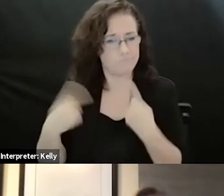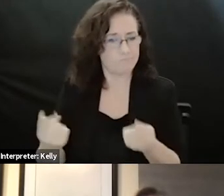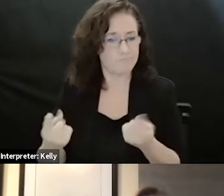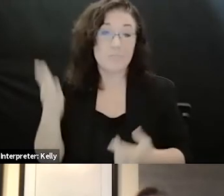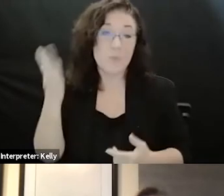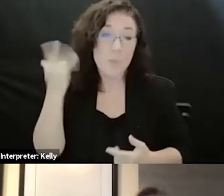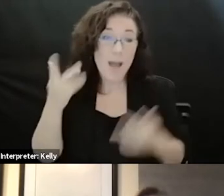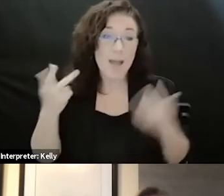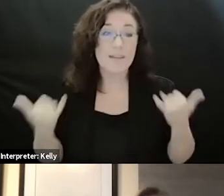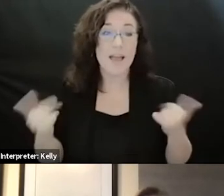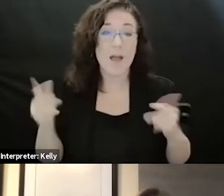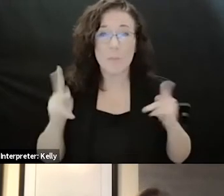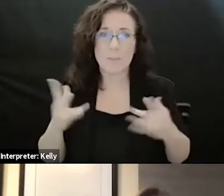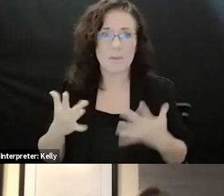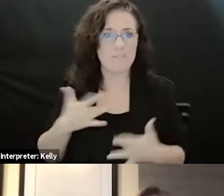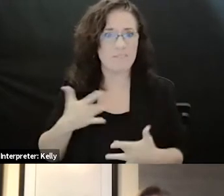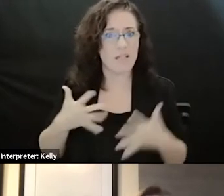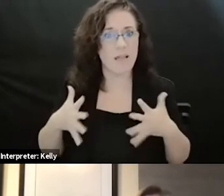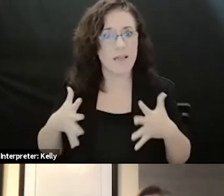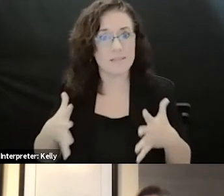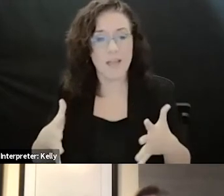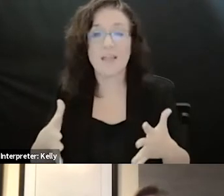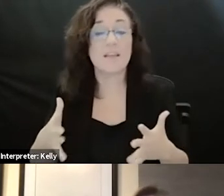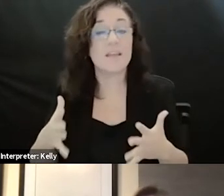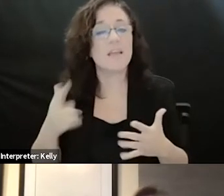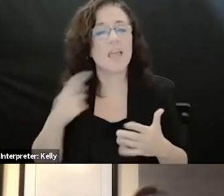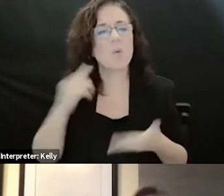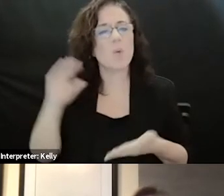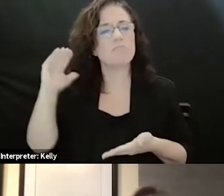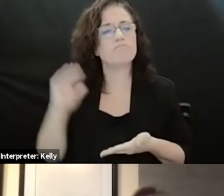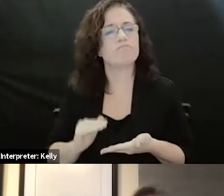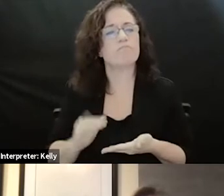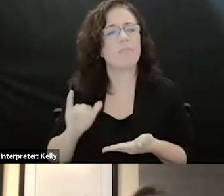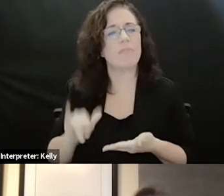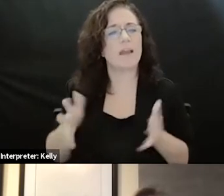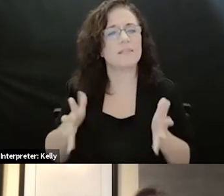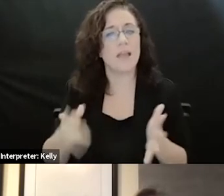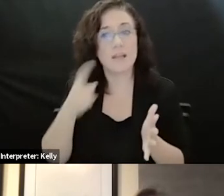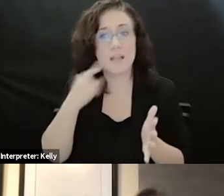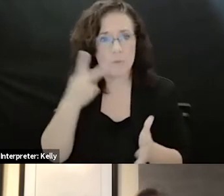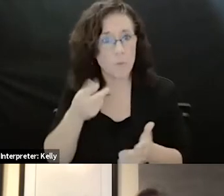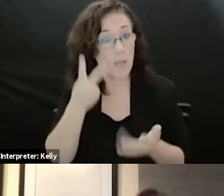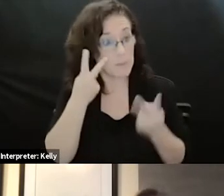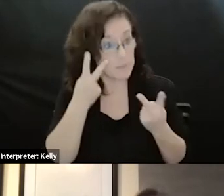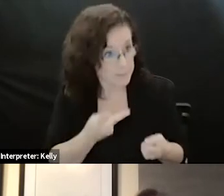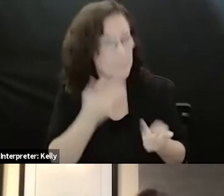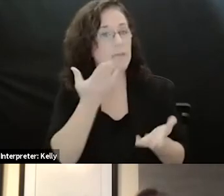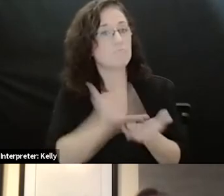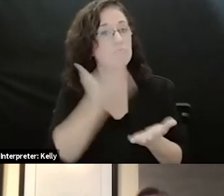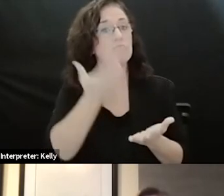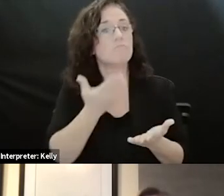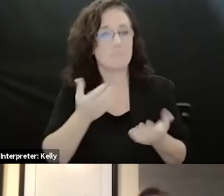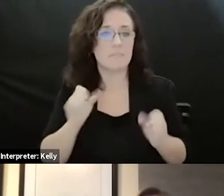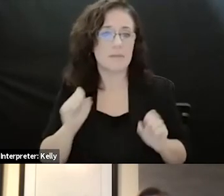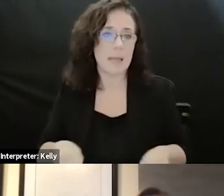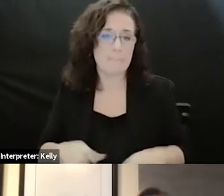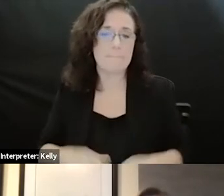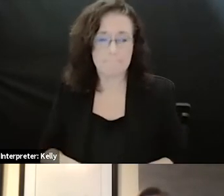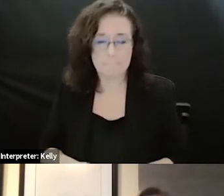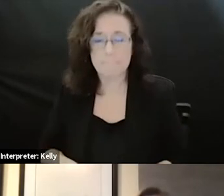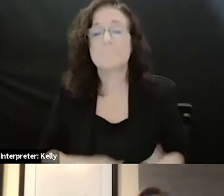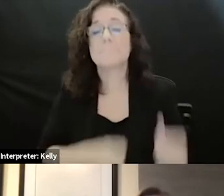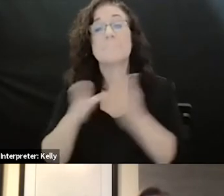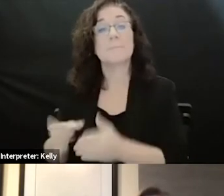anxiety um would be helpful um two more points i have just one quick question for susan klein rothschild again uh with the